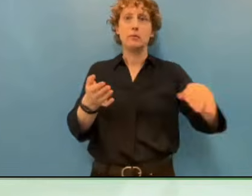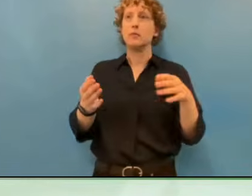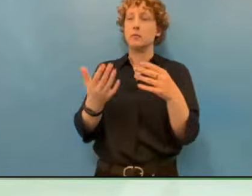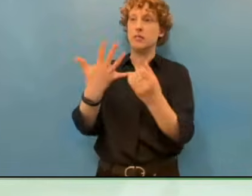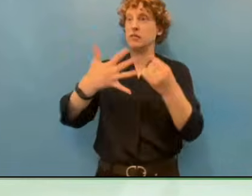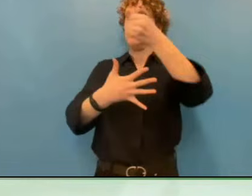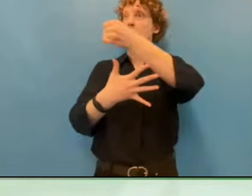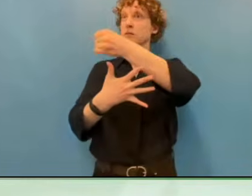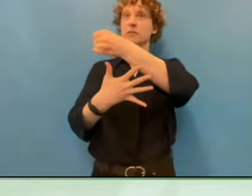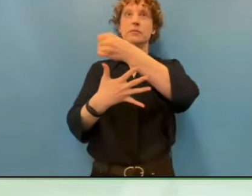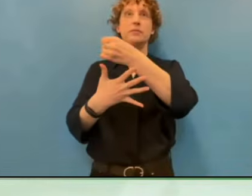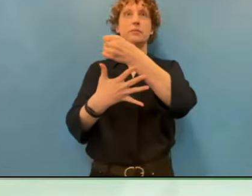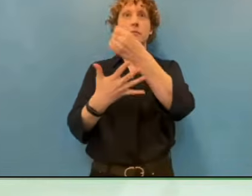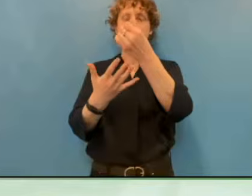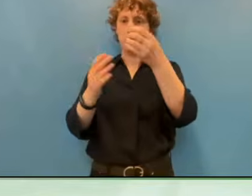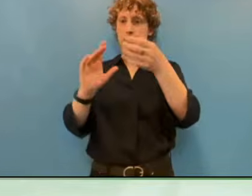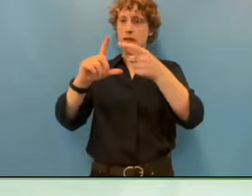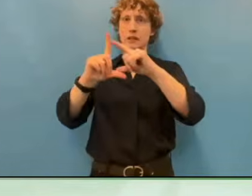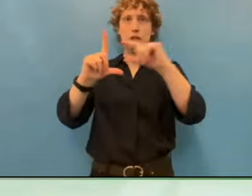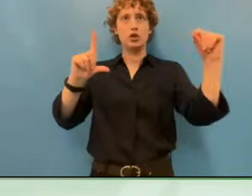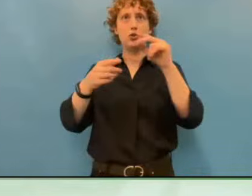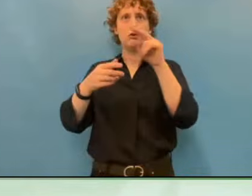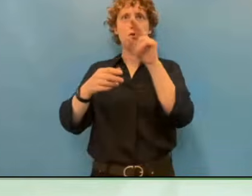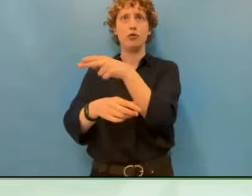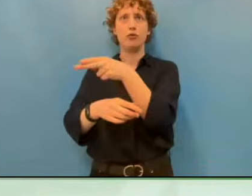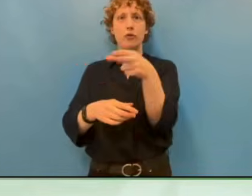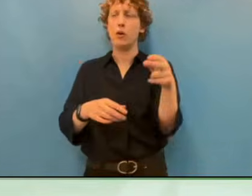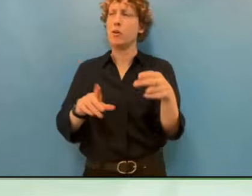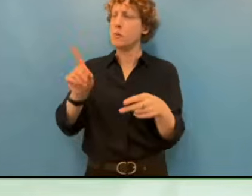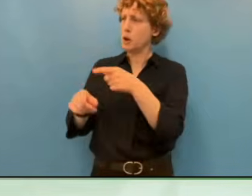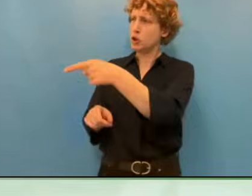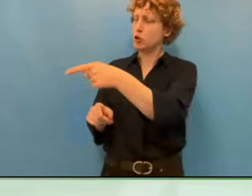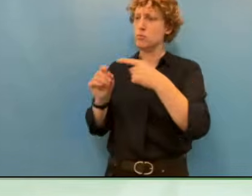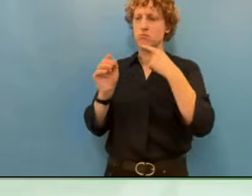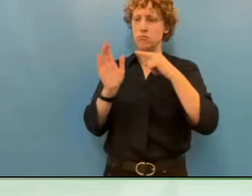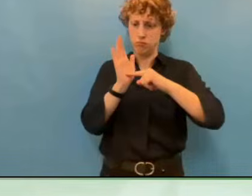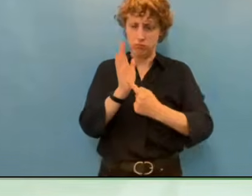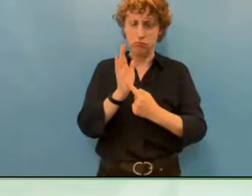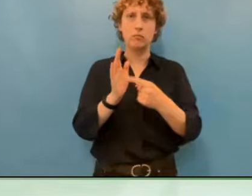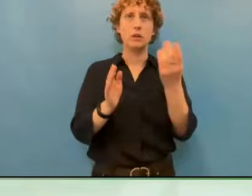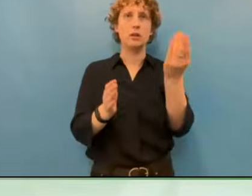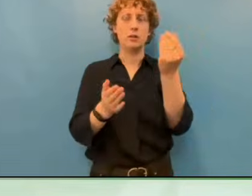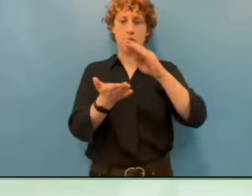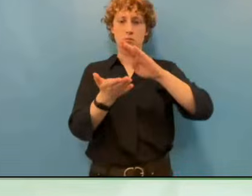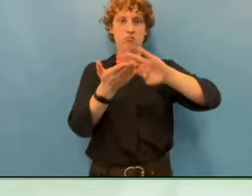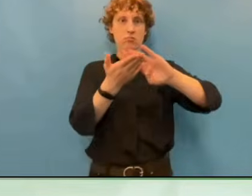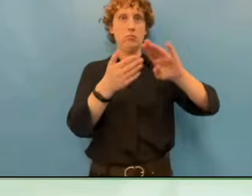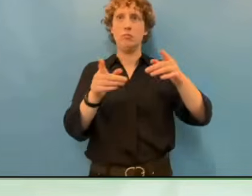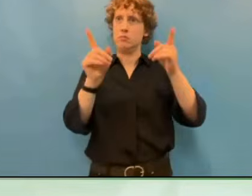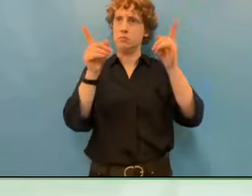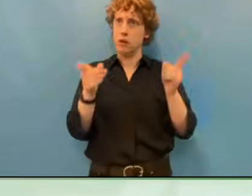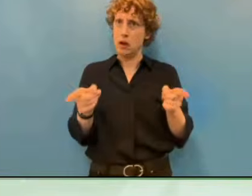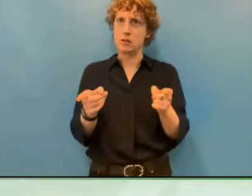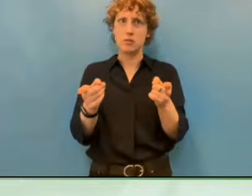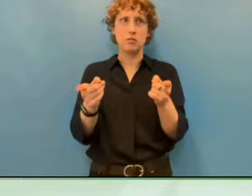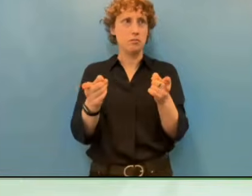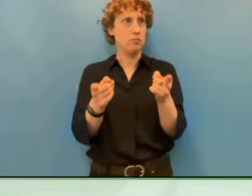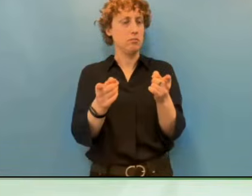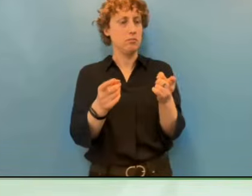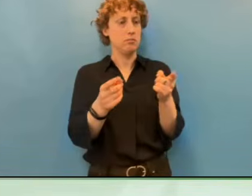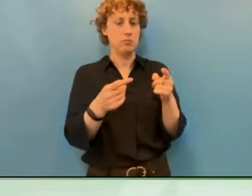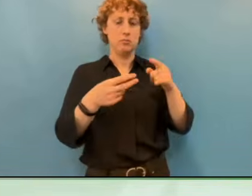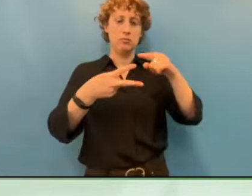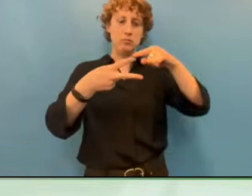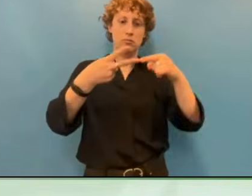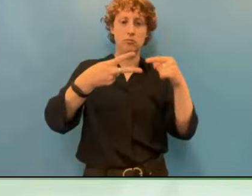remain available, and that true inclusion, it comes from that choice. How do you see that